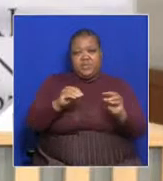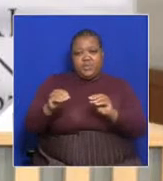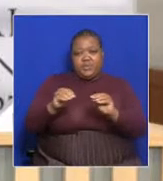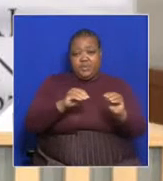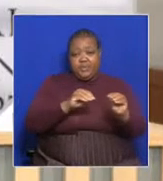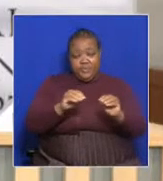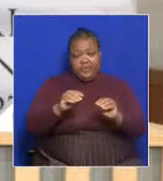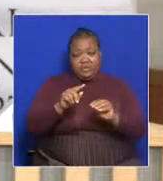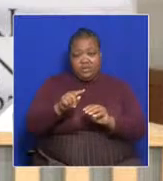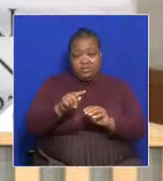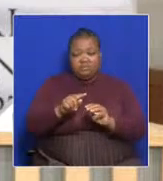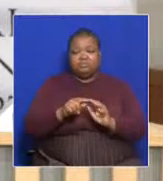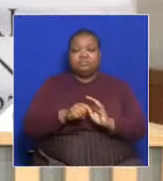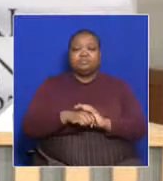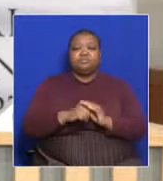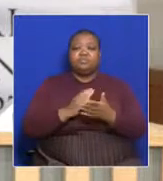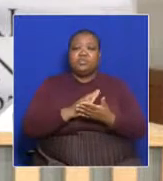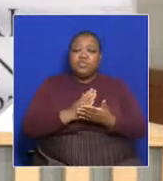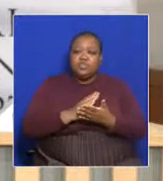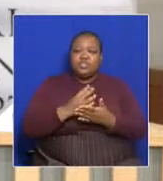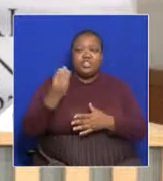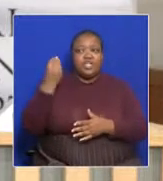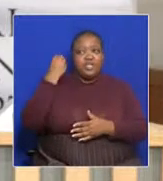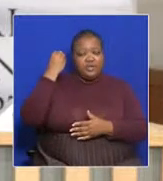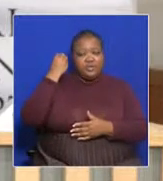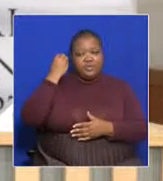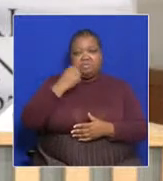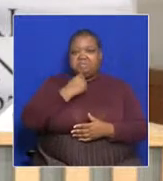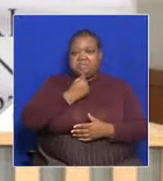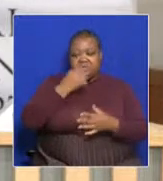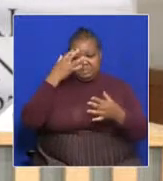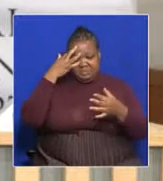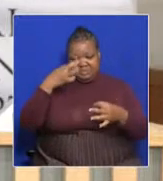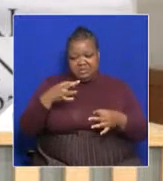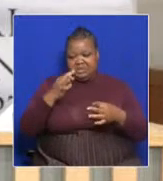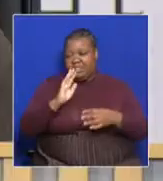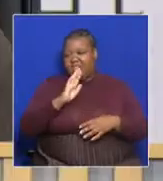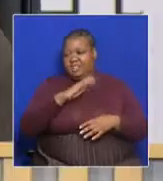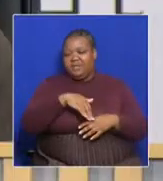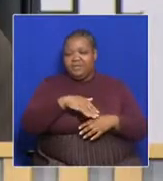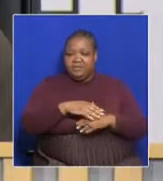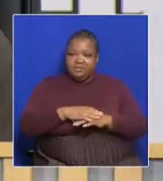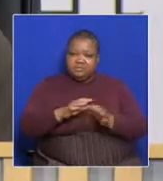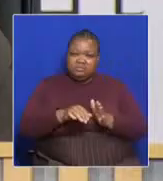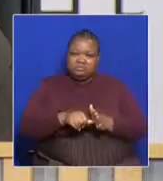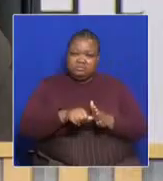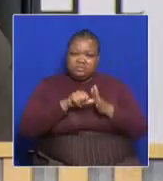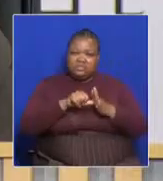But somehow you choose to undermine such a key one simply because you, Colonel